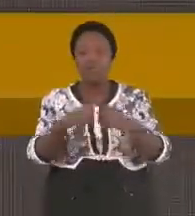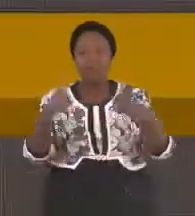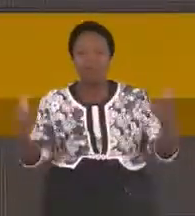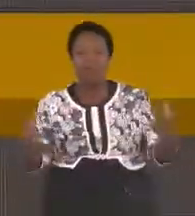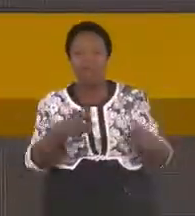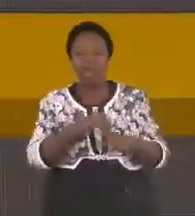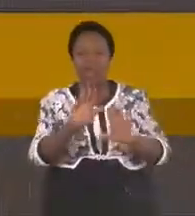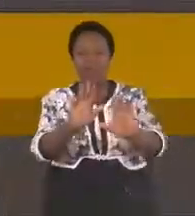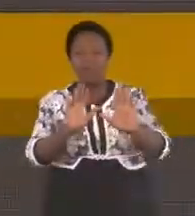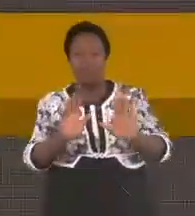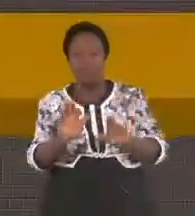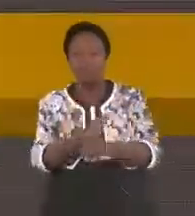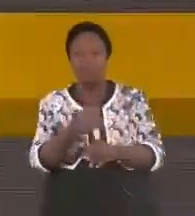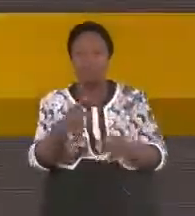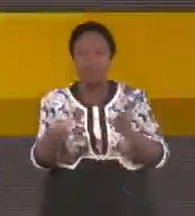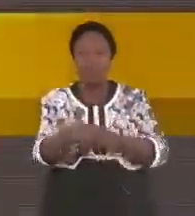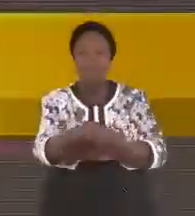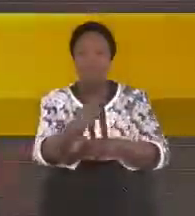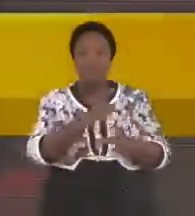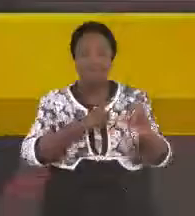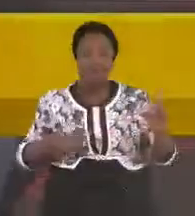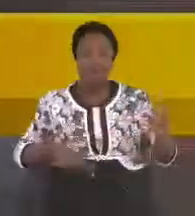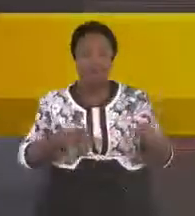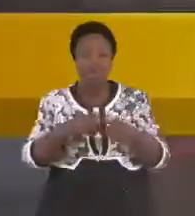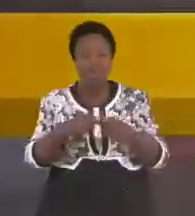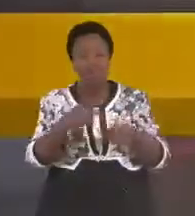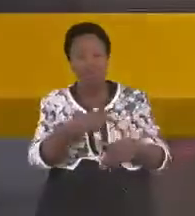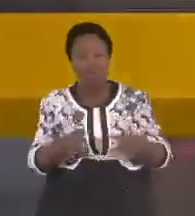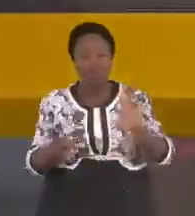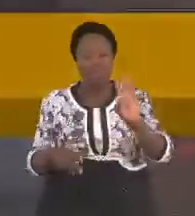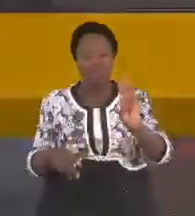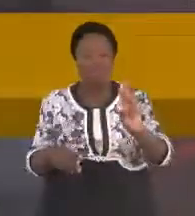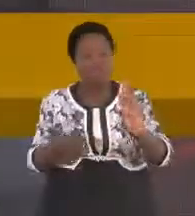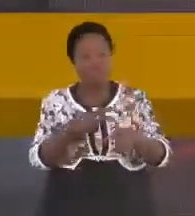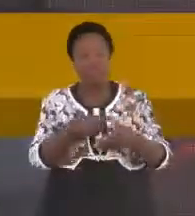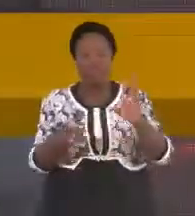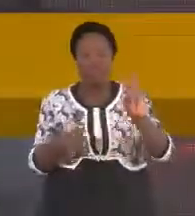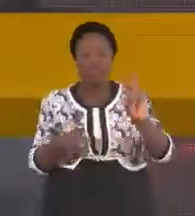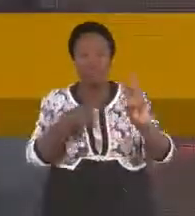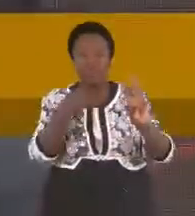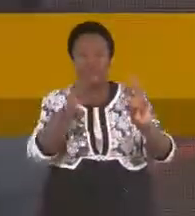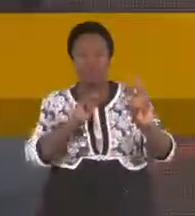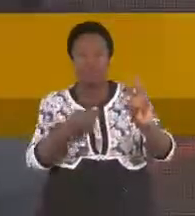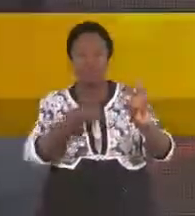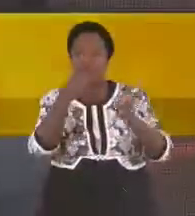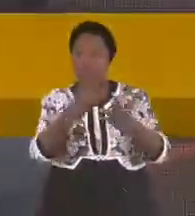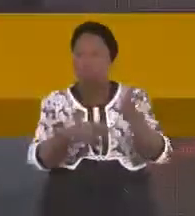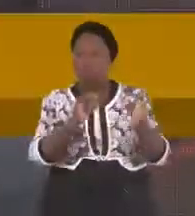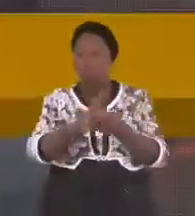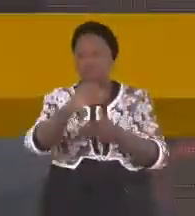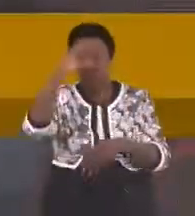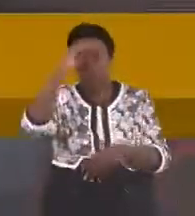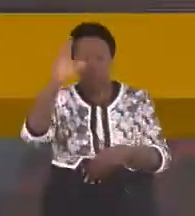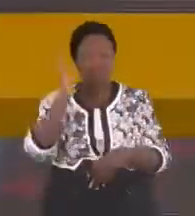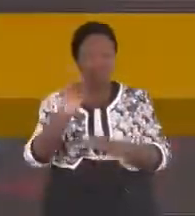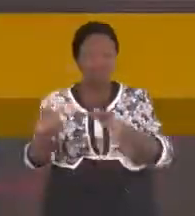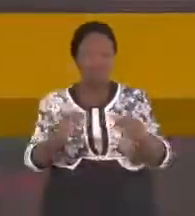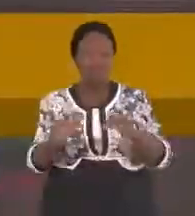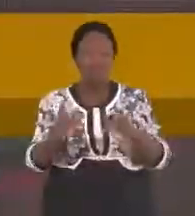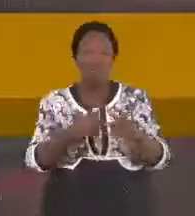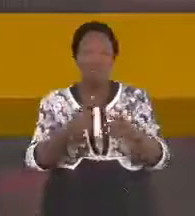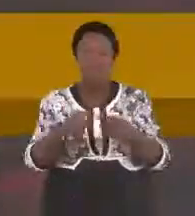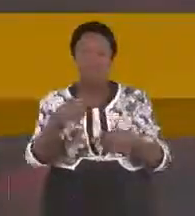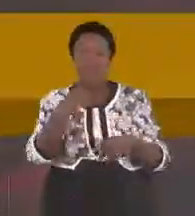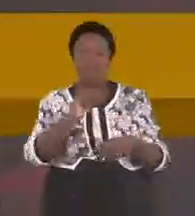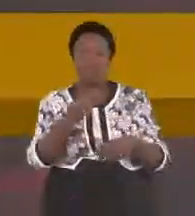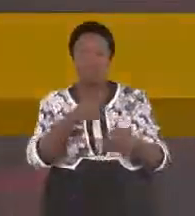day of the Lord. And then in verse 6, it tells us what that man will do. It says, he